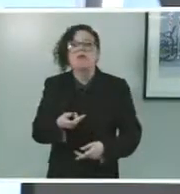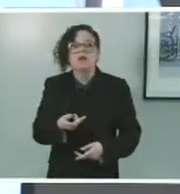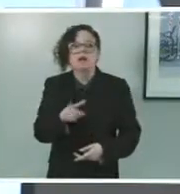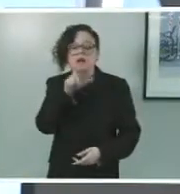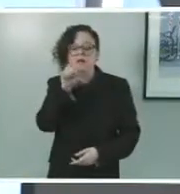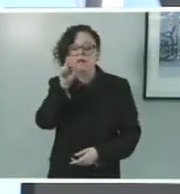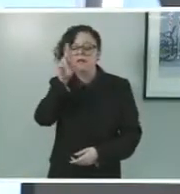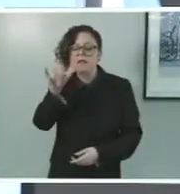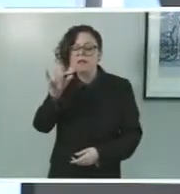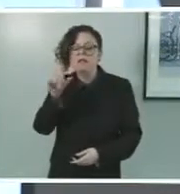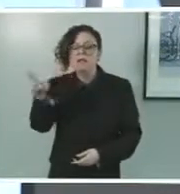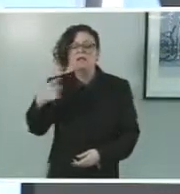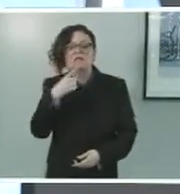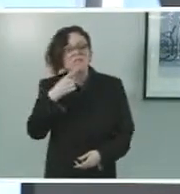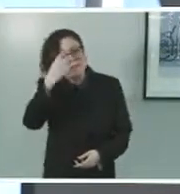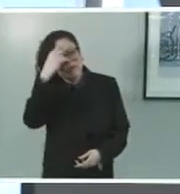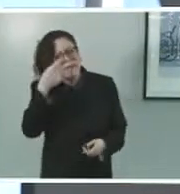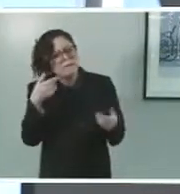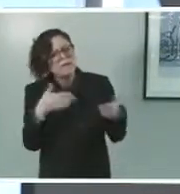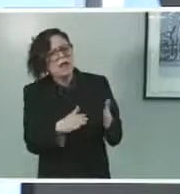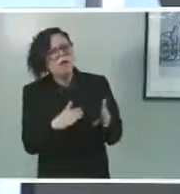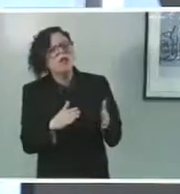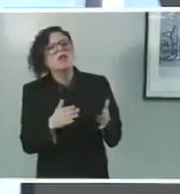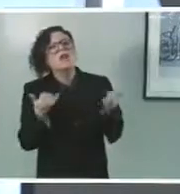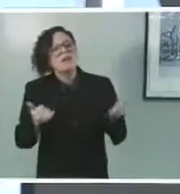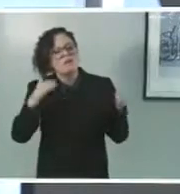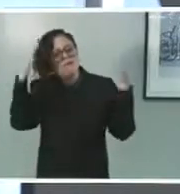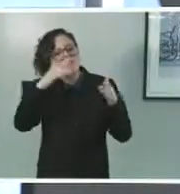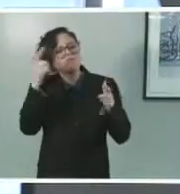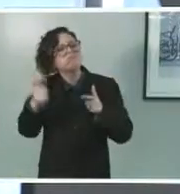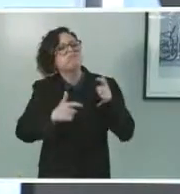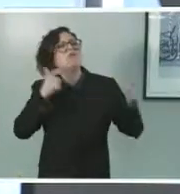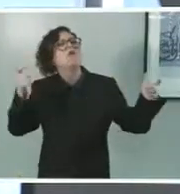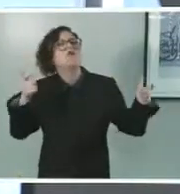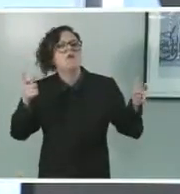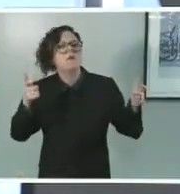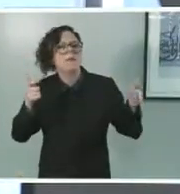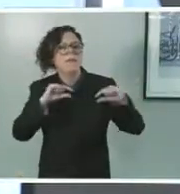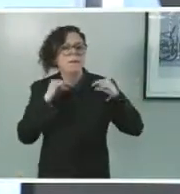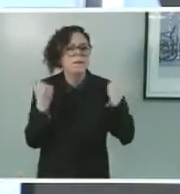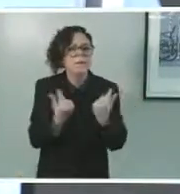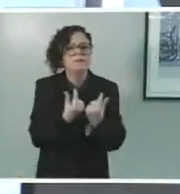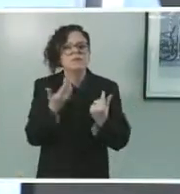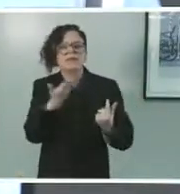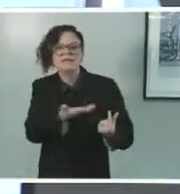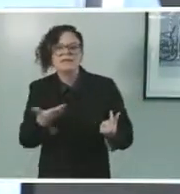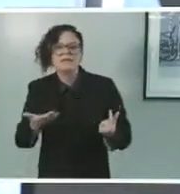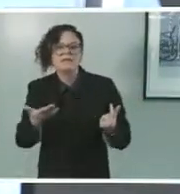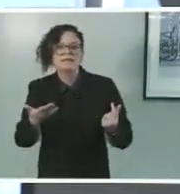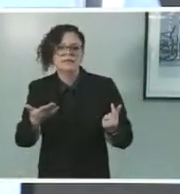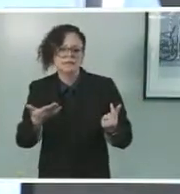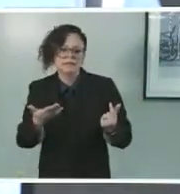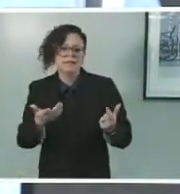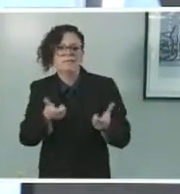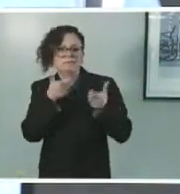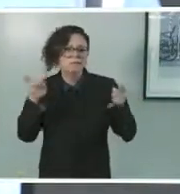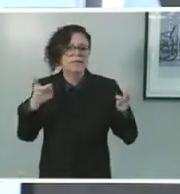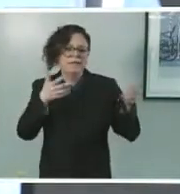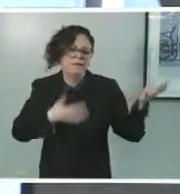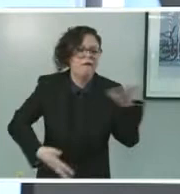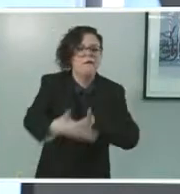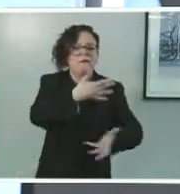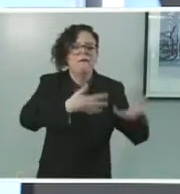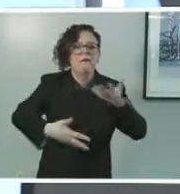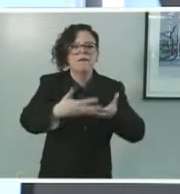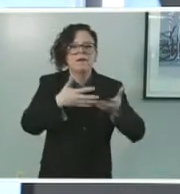Right now, I think the focus is on large groups of people, things that are aggregators rather than the smaller. And by the way, things